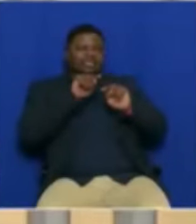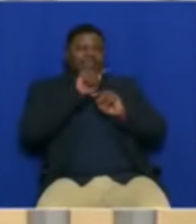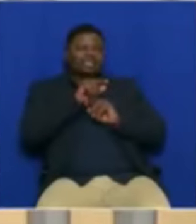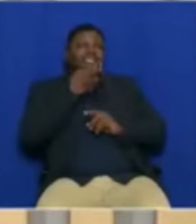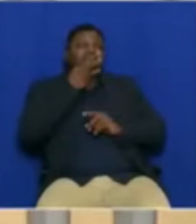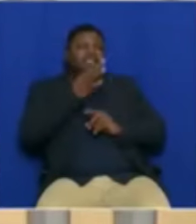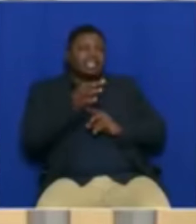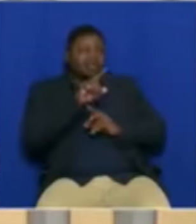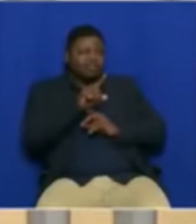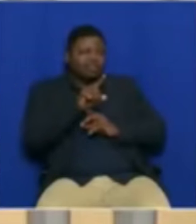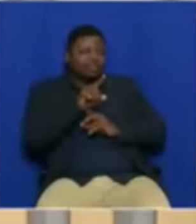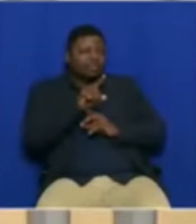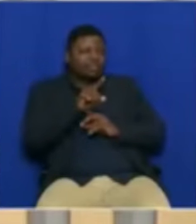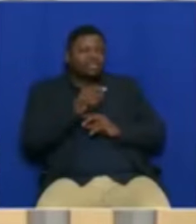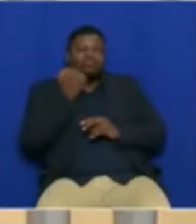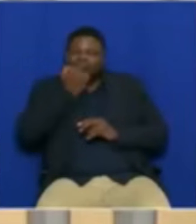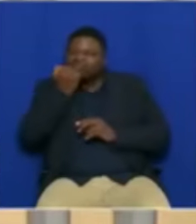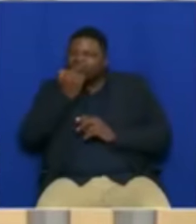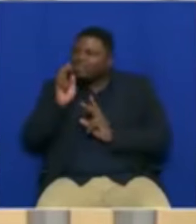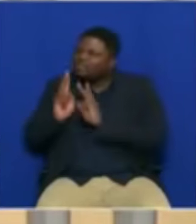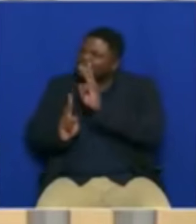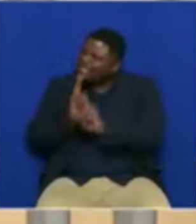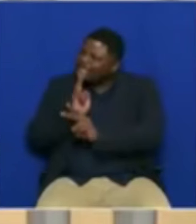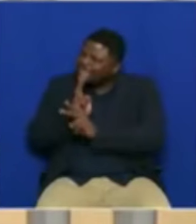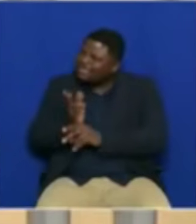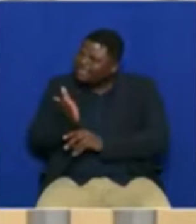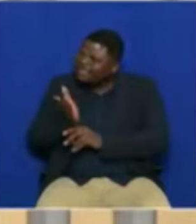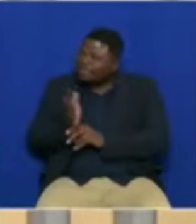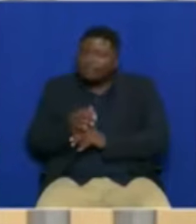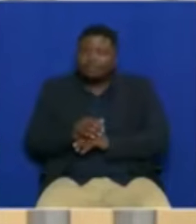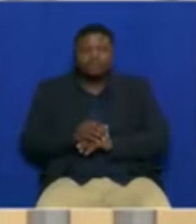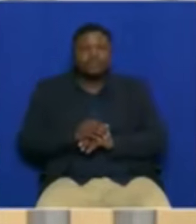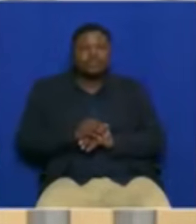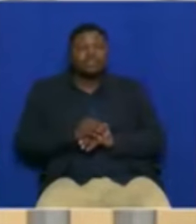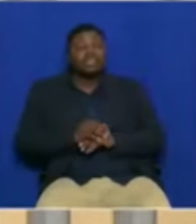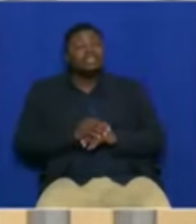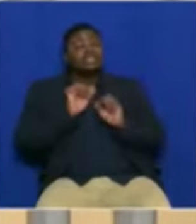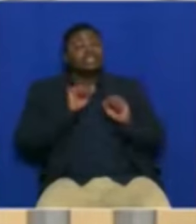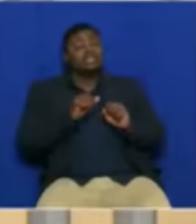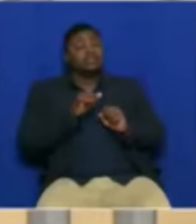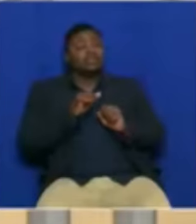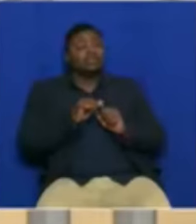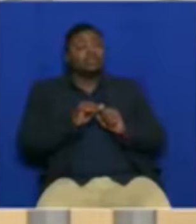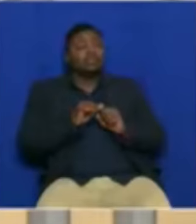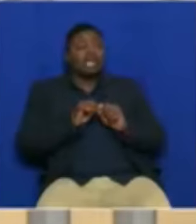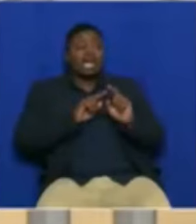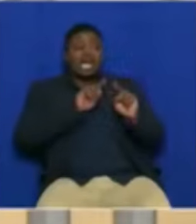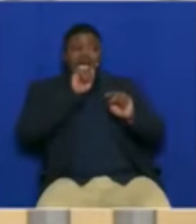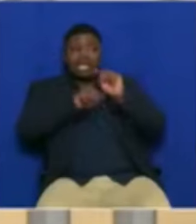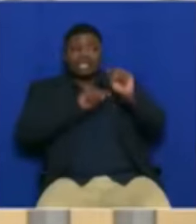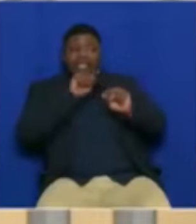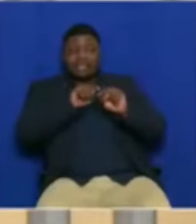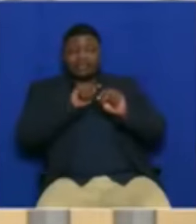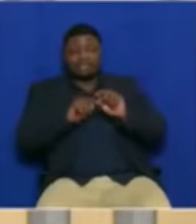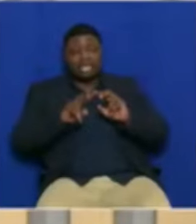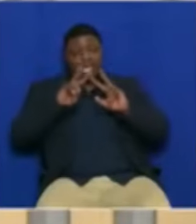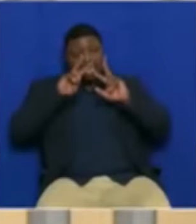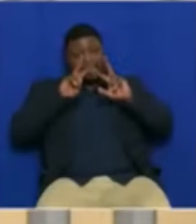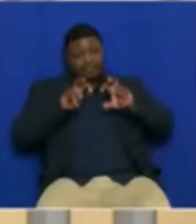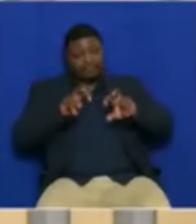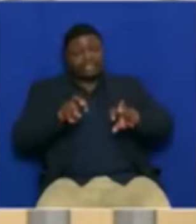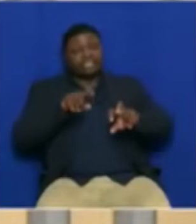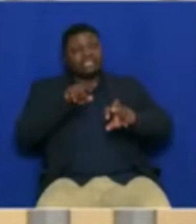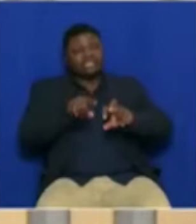again? There were allegations. Yes. Our investigation led us to these allegations,